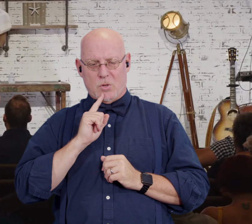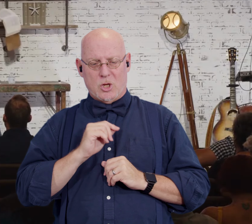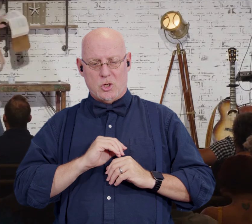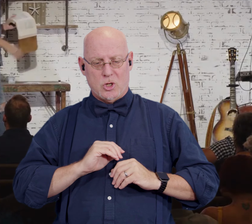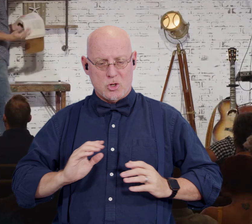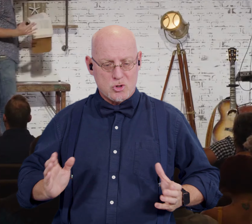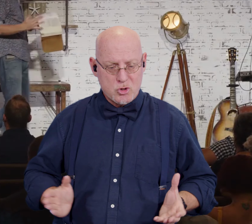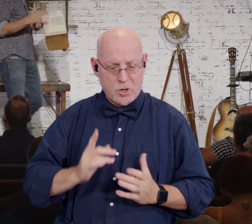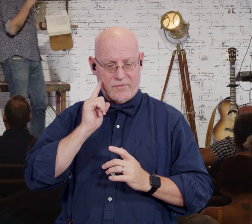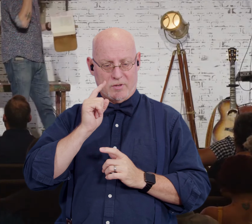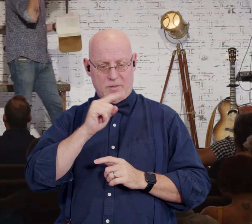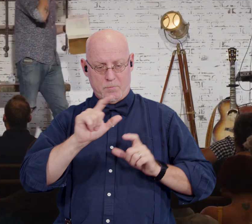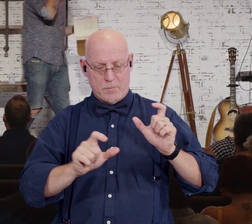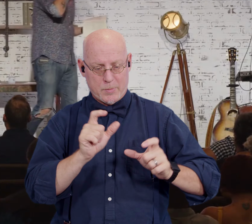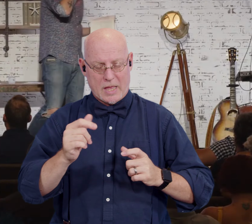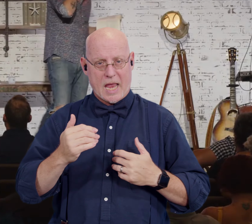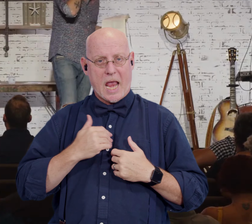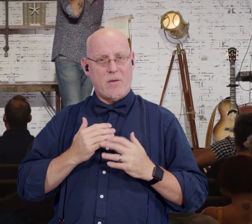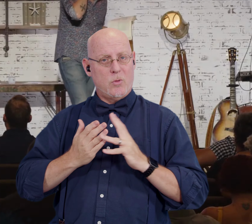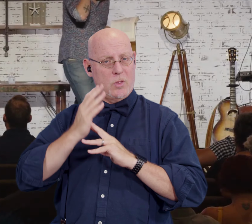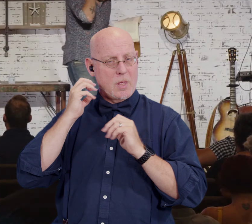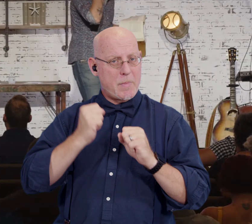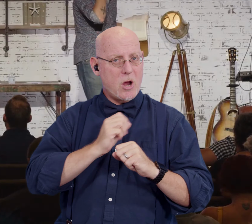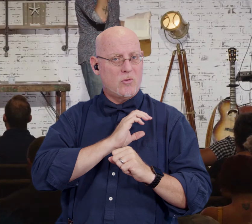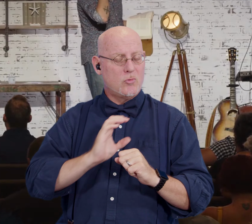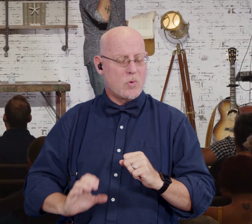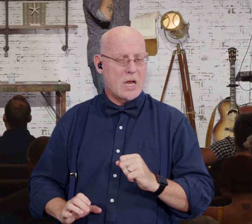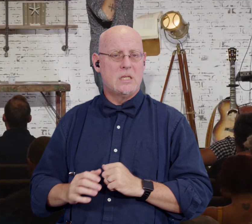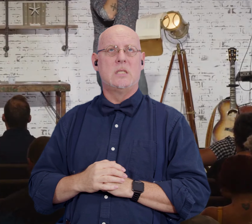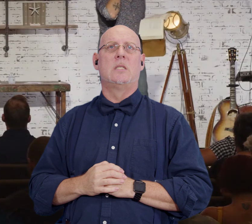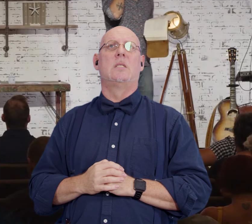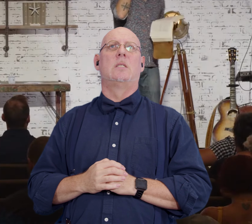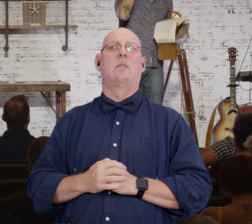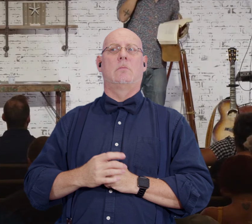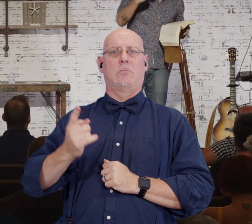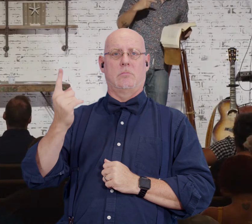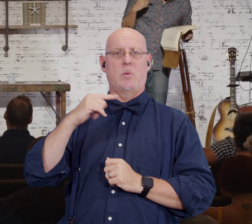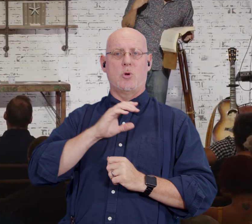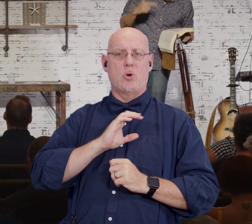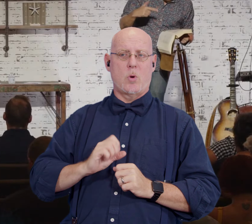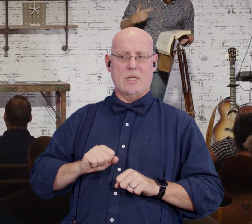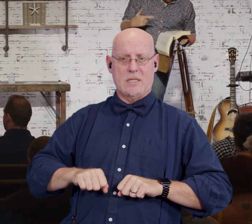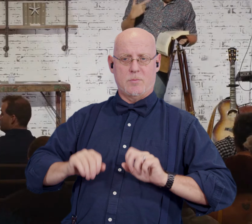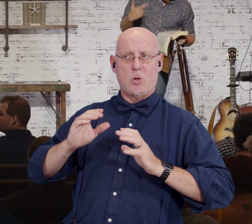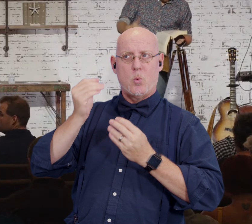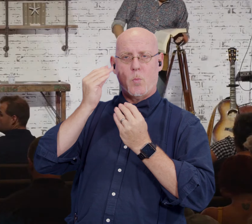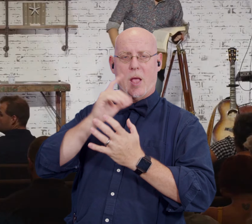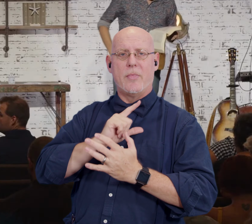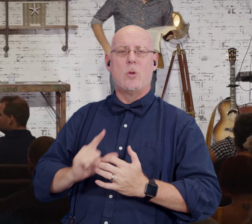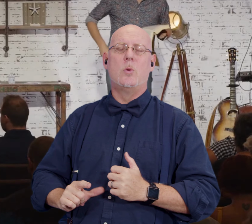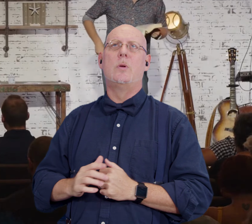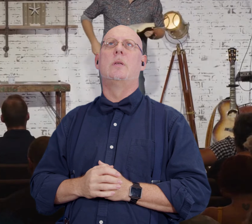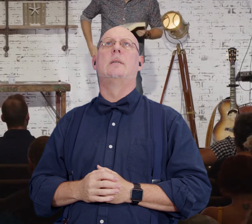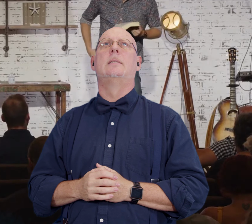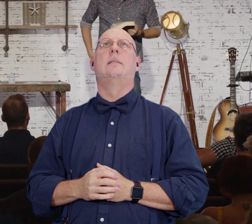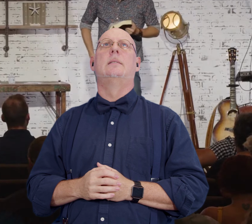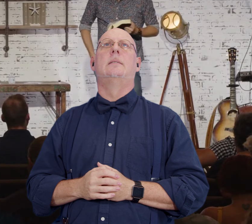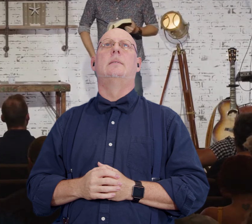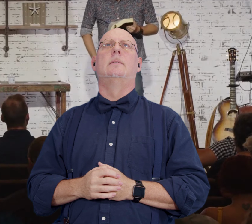really encouraging for these people who have, by the power of Christ, the coming Christ, submitted to and obeyed the Lord.